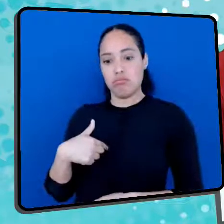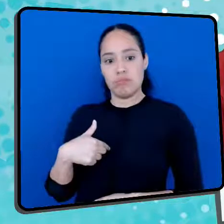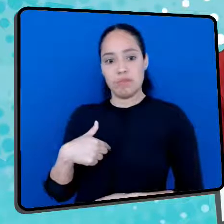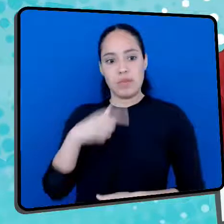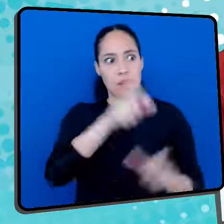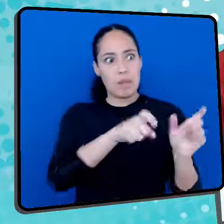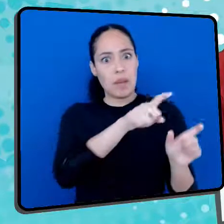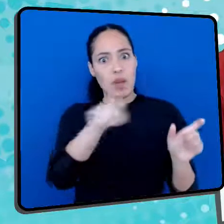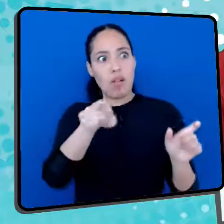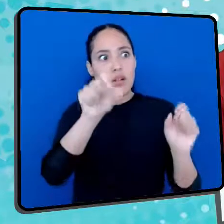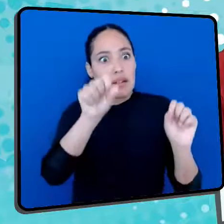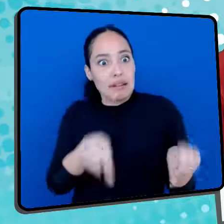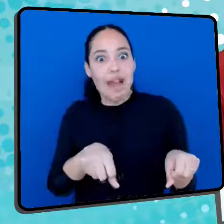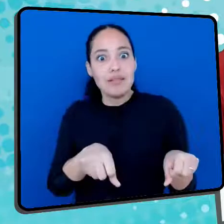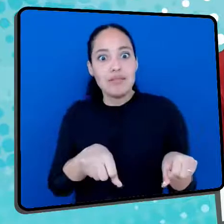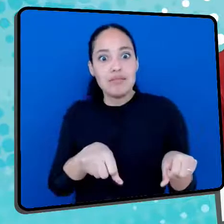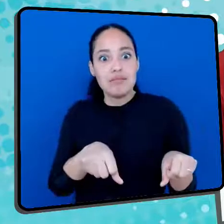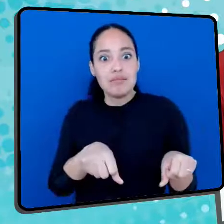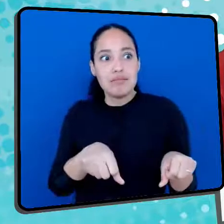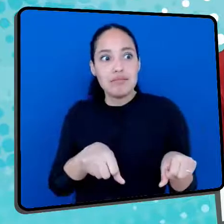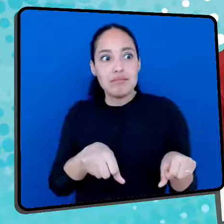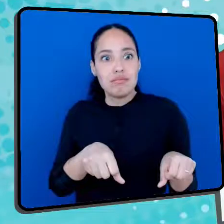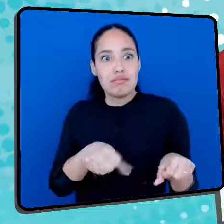have behind them. So